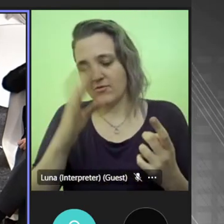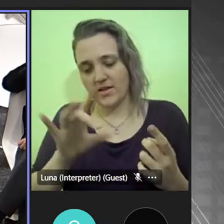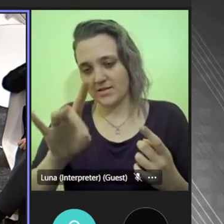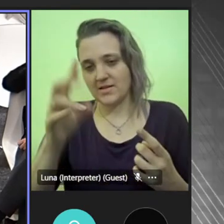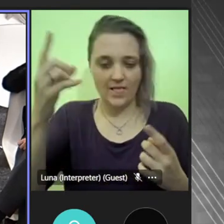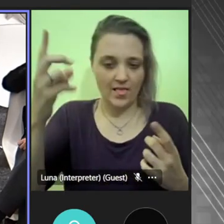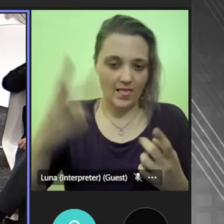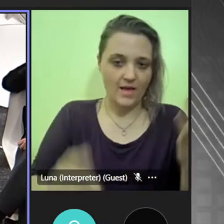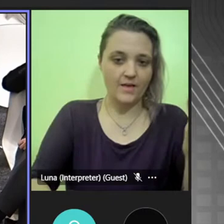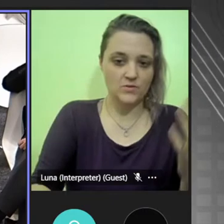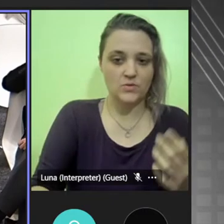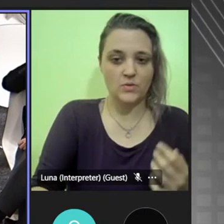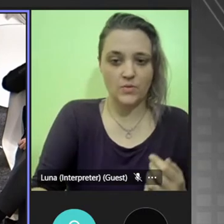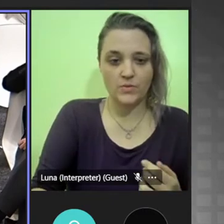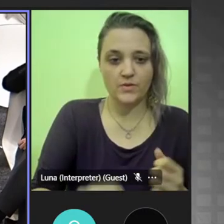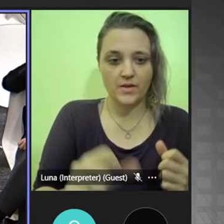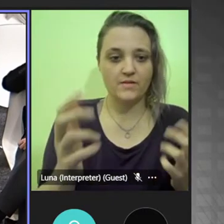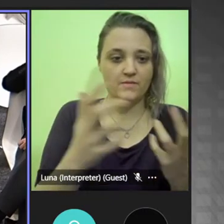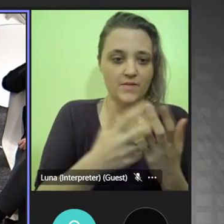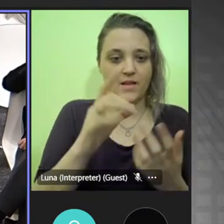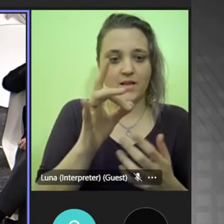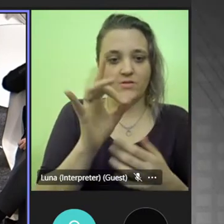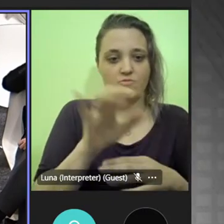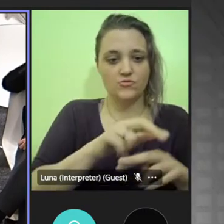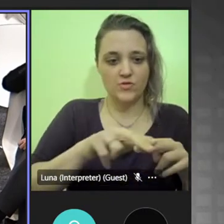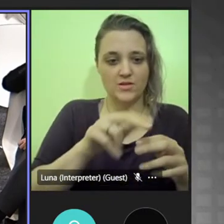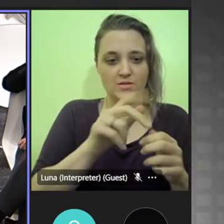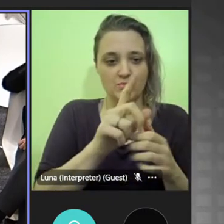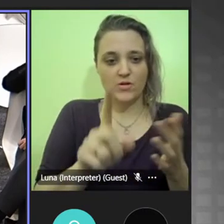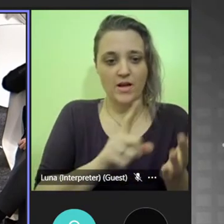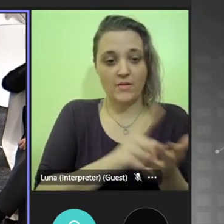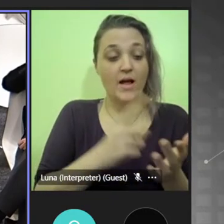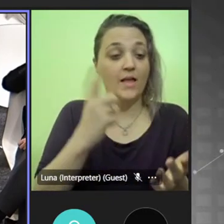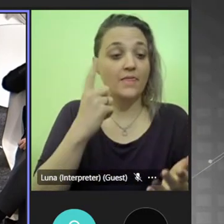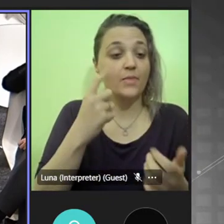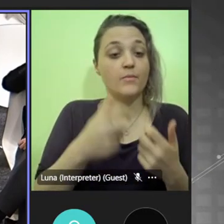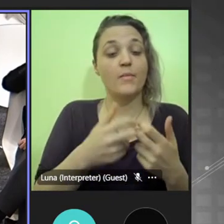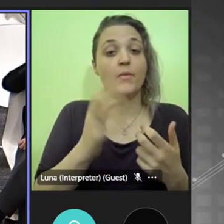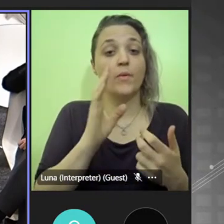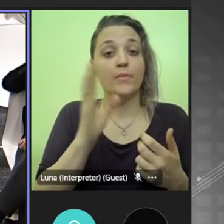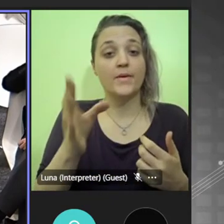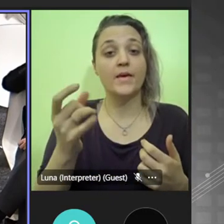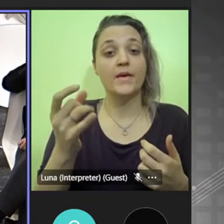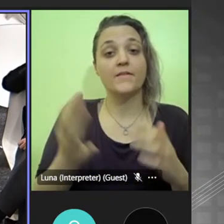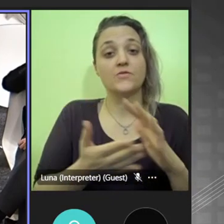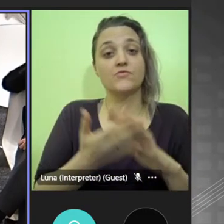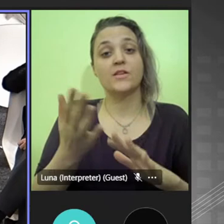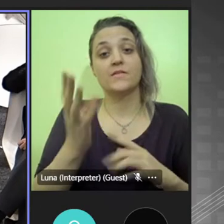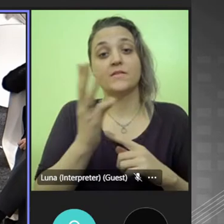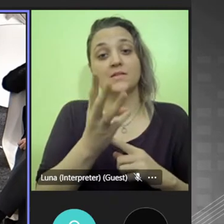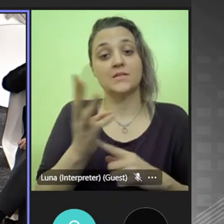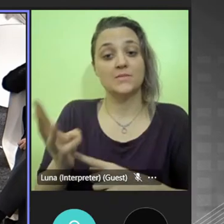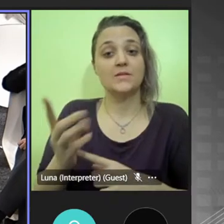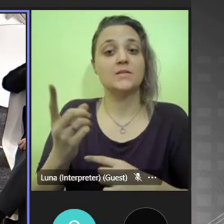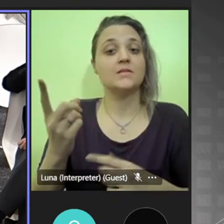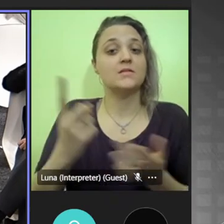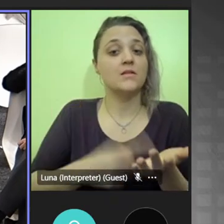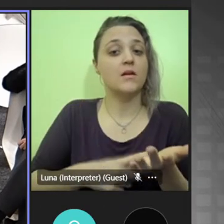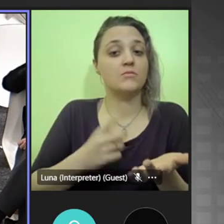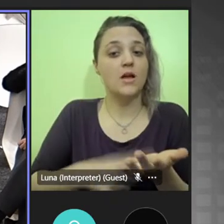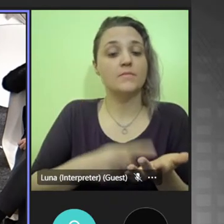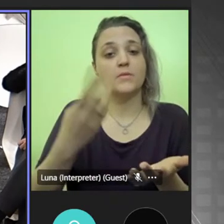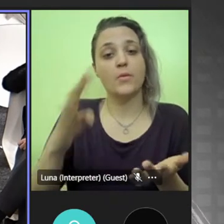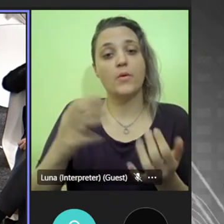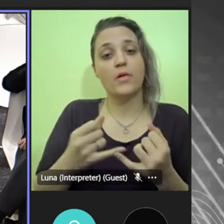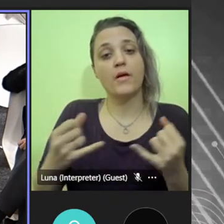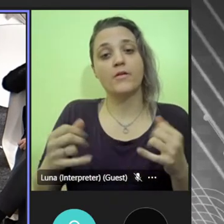it's seven and a half they're thinking it's never eight it's always seven and a half so you can fit in eight trains per hour I think what they're the problem will be if it's running